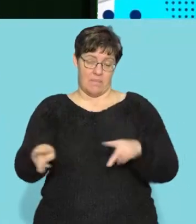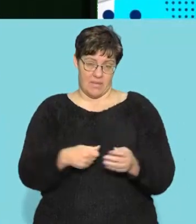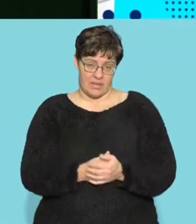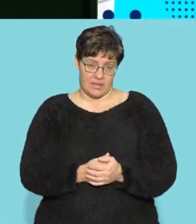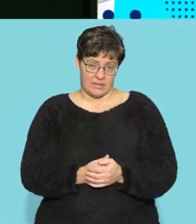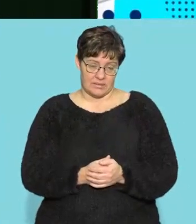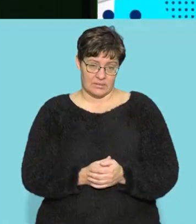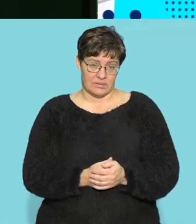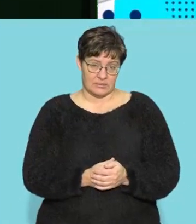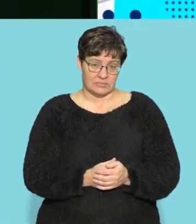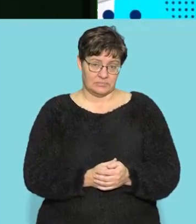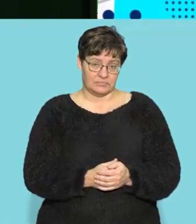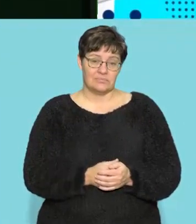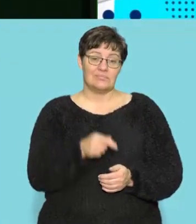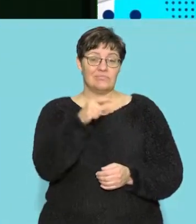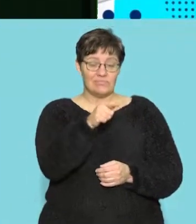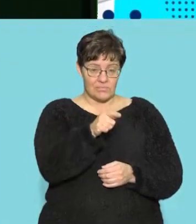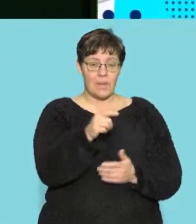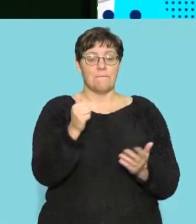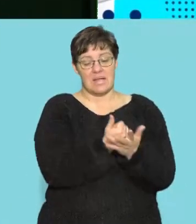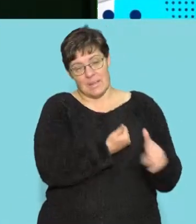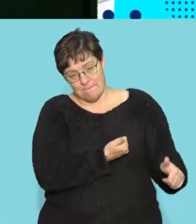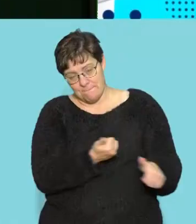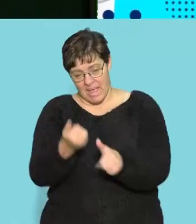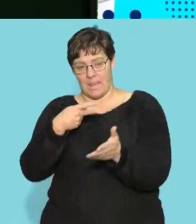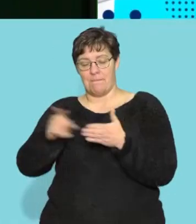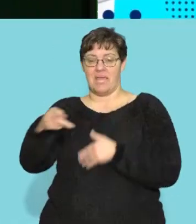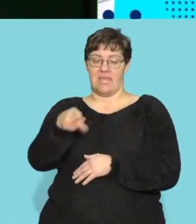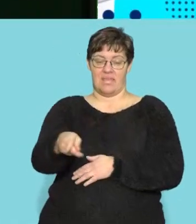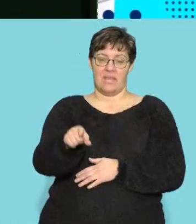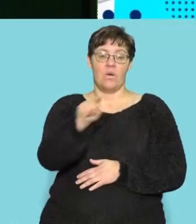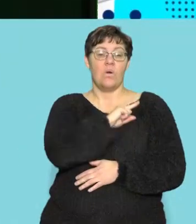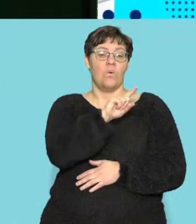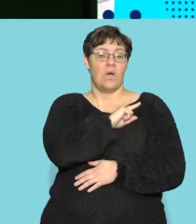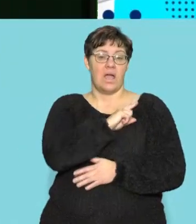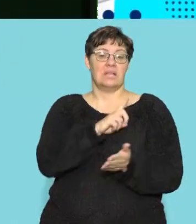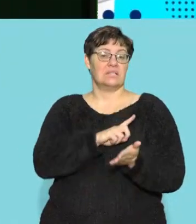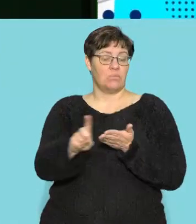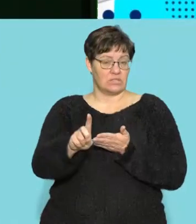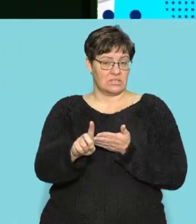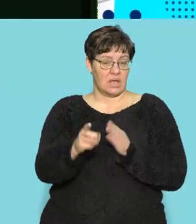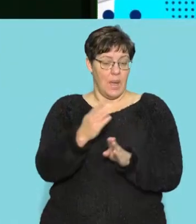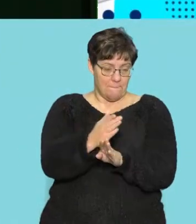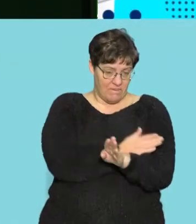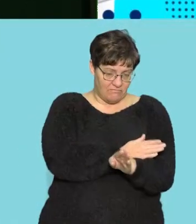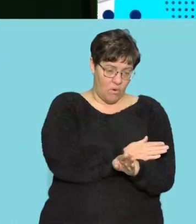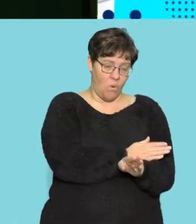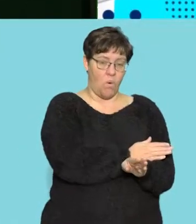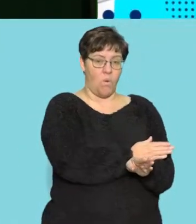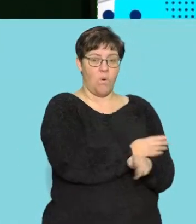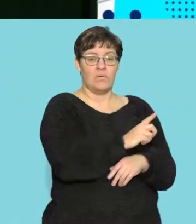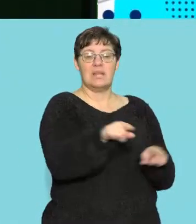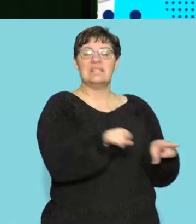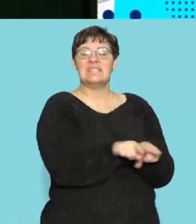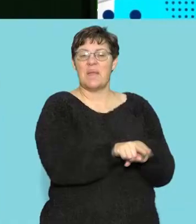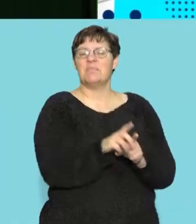It is that portion that has to be repaid to your tenant because the deposit is an upfront payment, like we